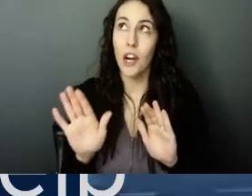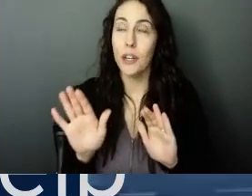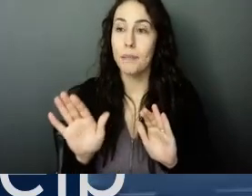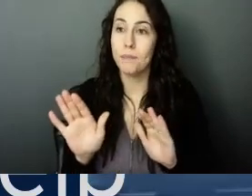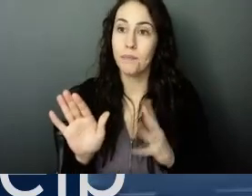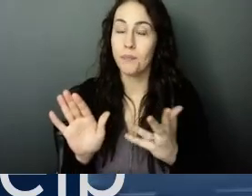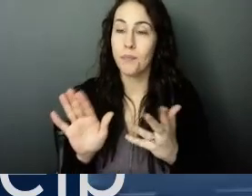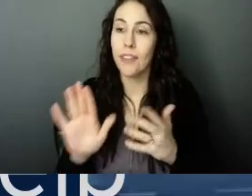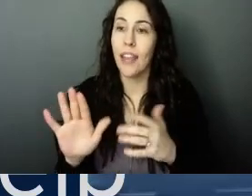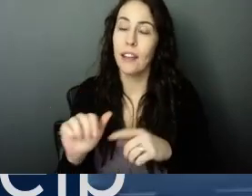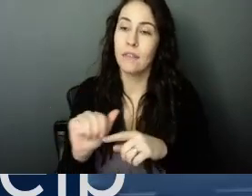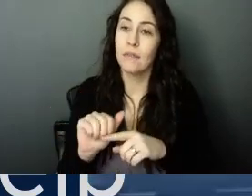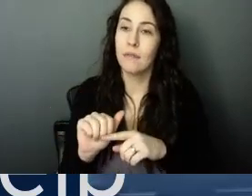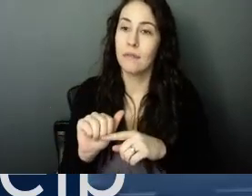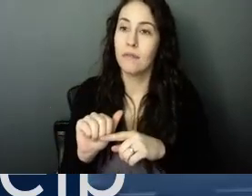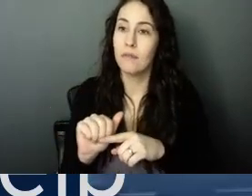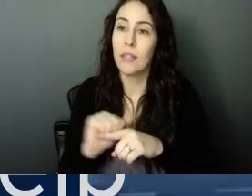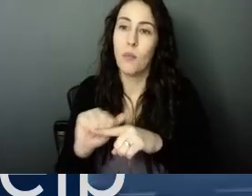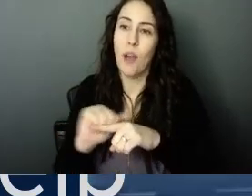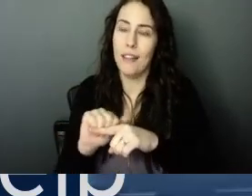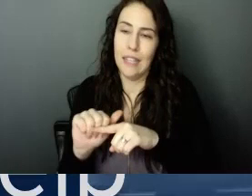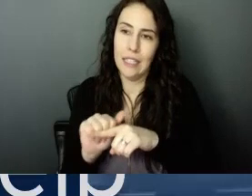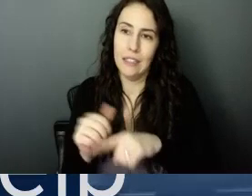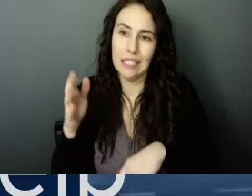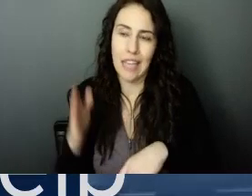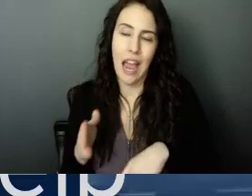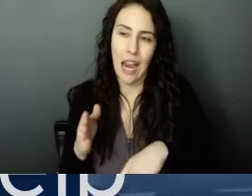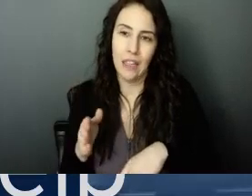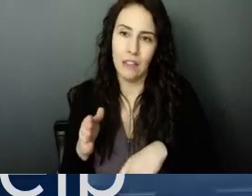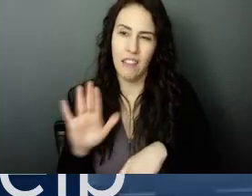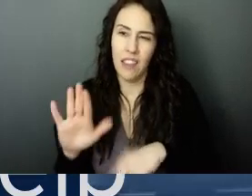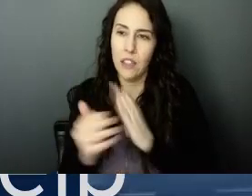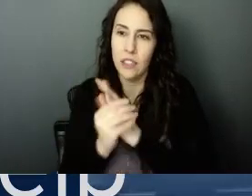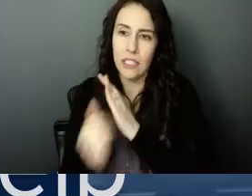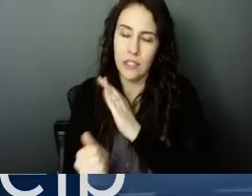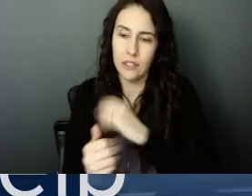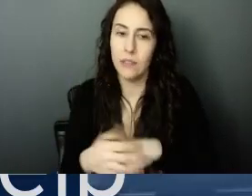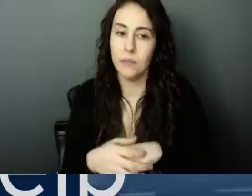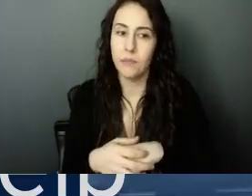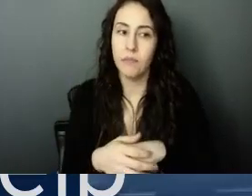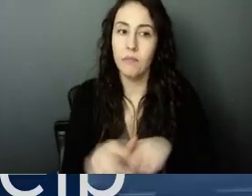the practical side of it, or the practice side of their skills, as well as creating a